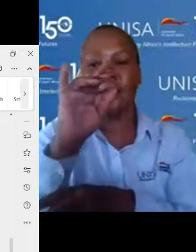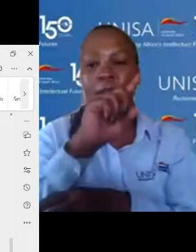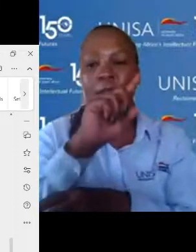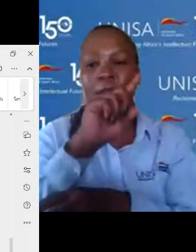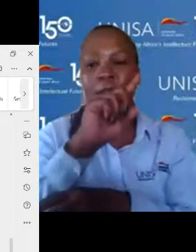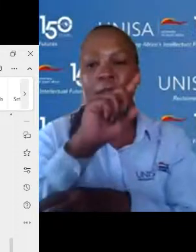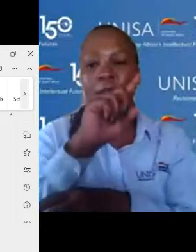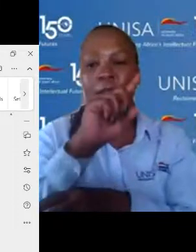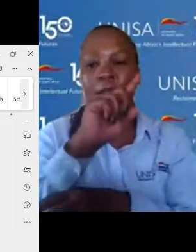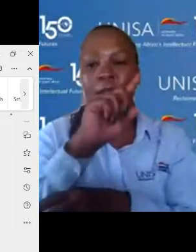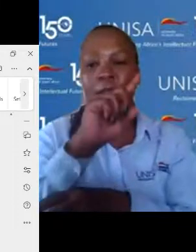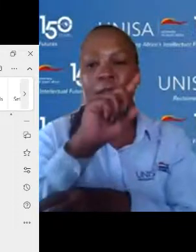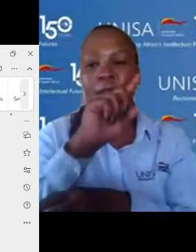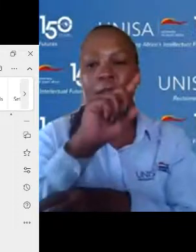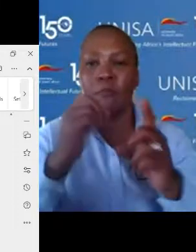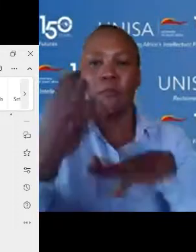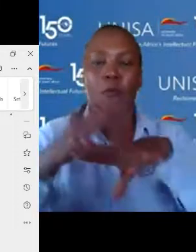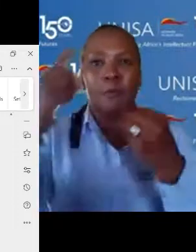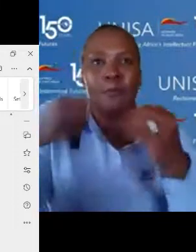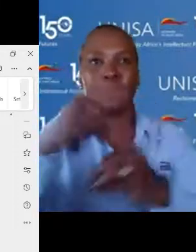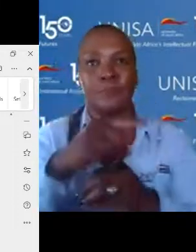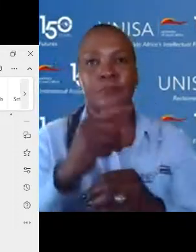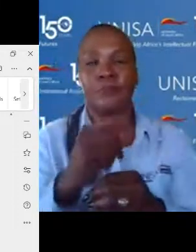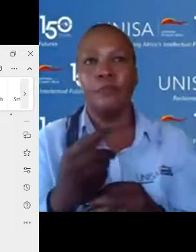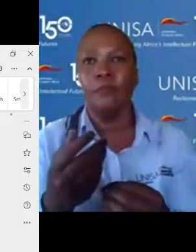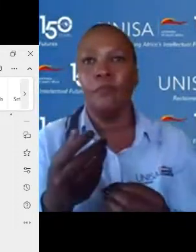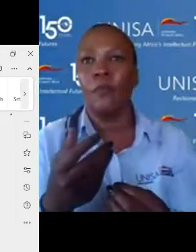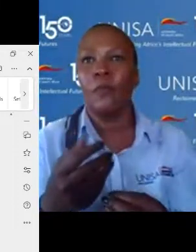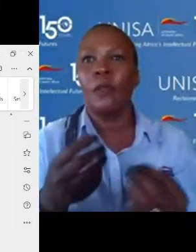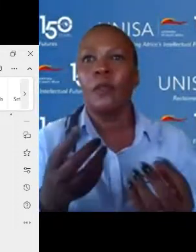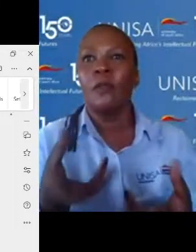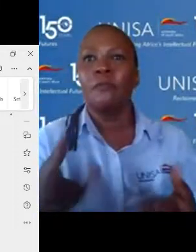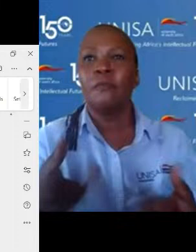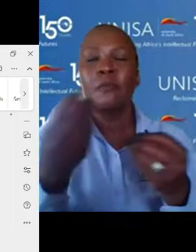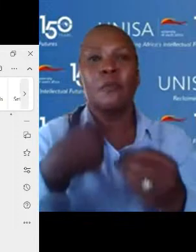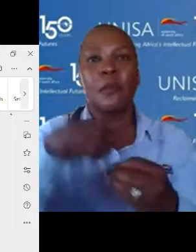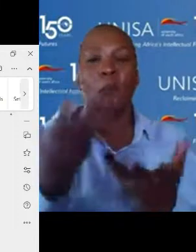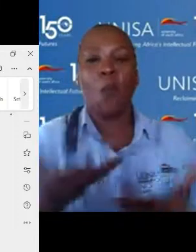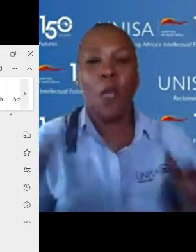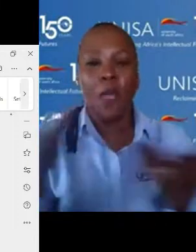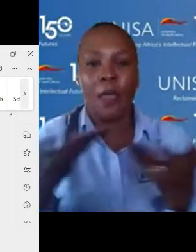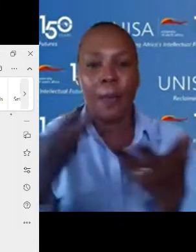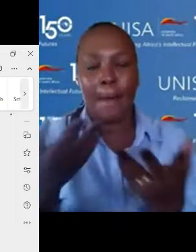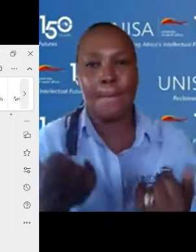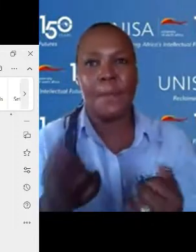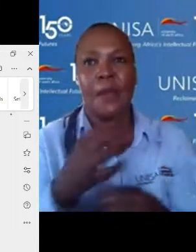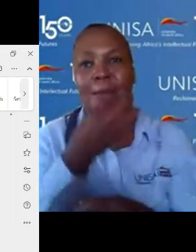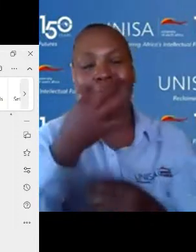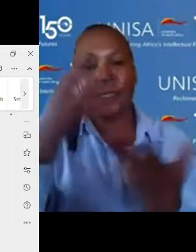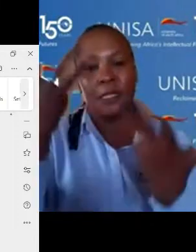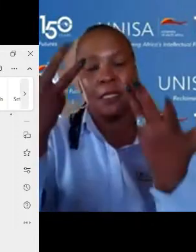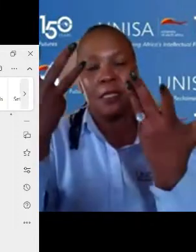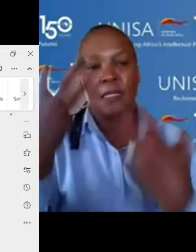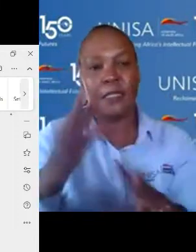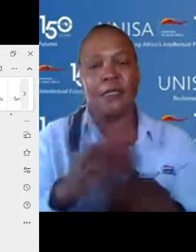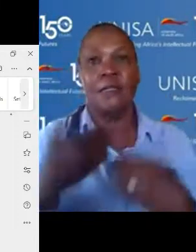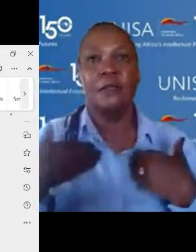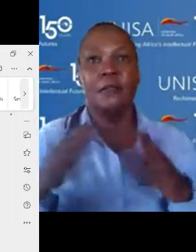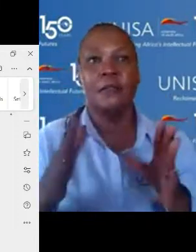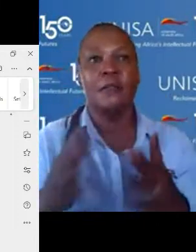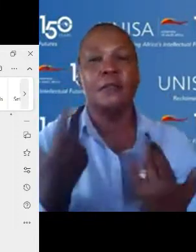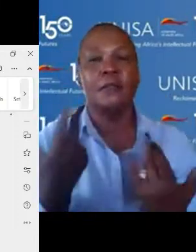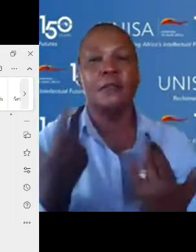that. Where can you find us? As I have said in the beginning of my